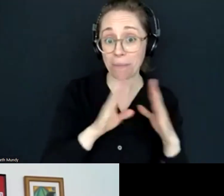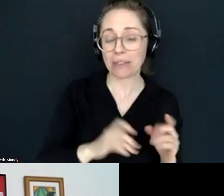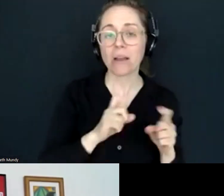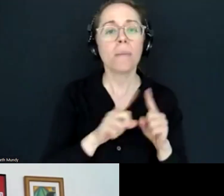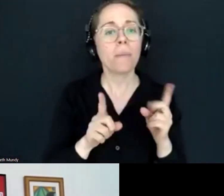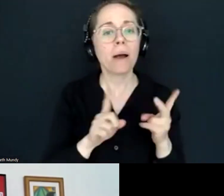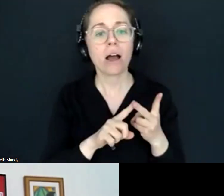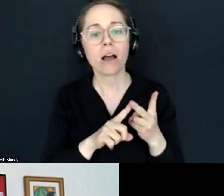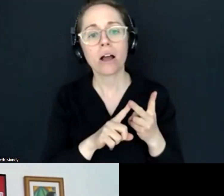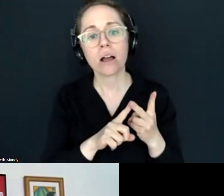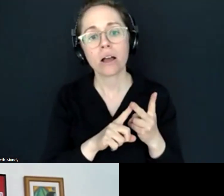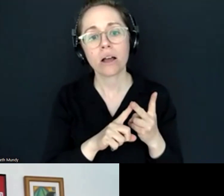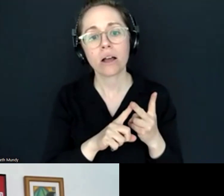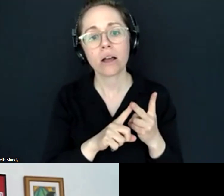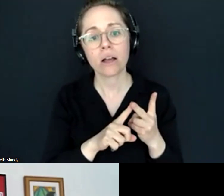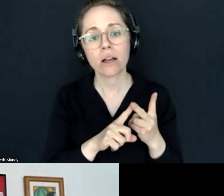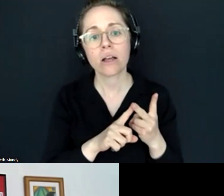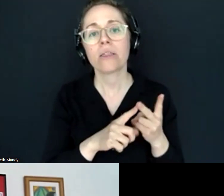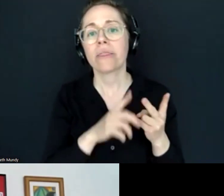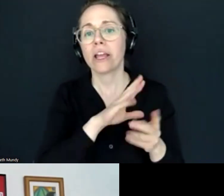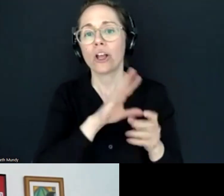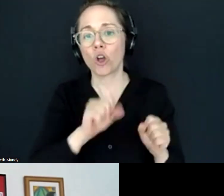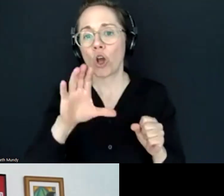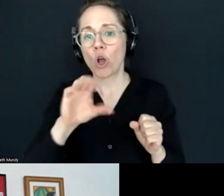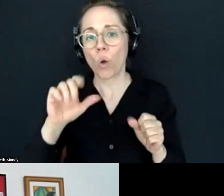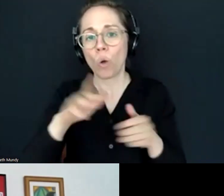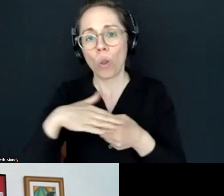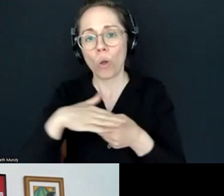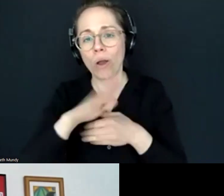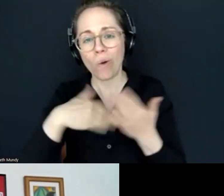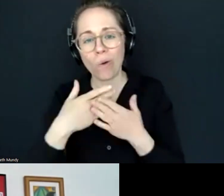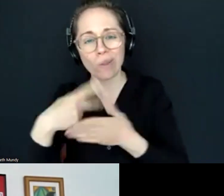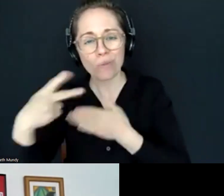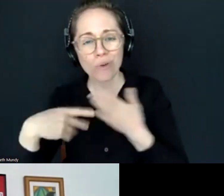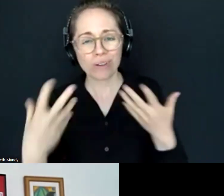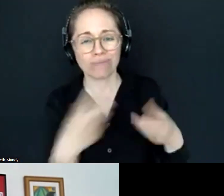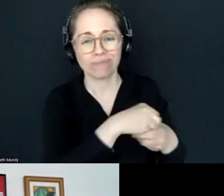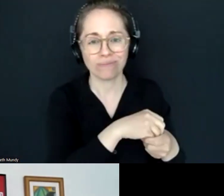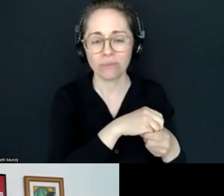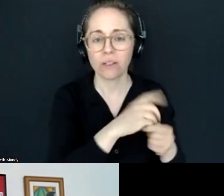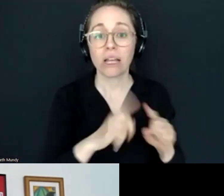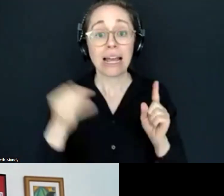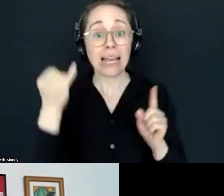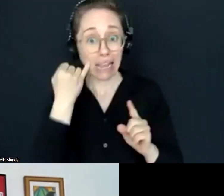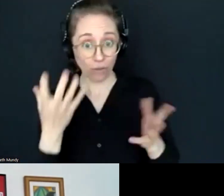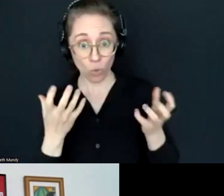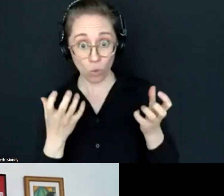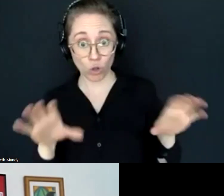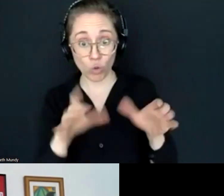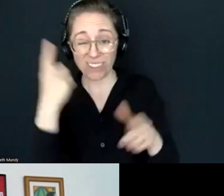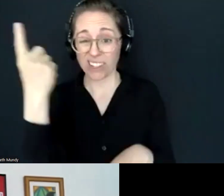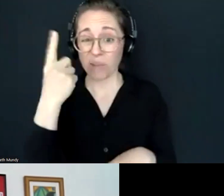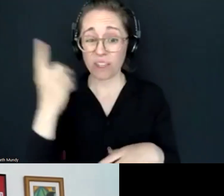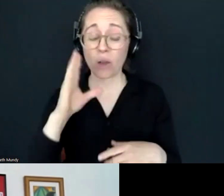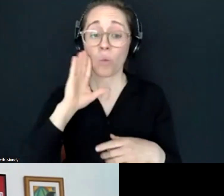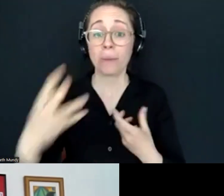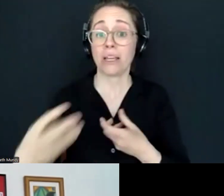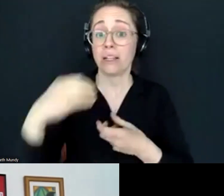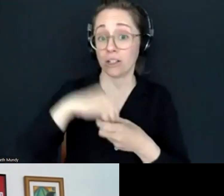co-locate all of the programming, for instance. But if you really wanted to do something that would increase